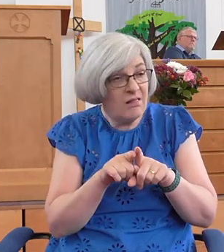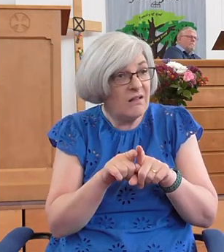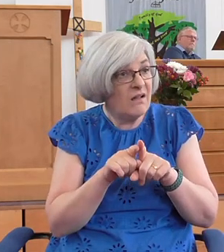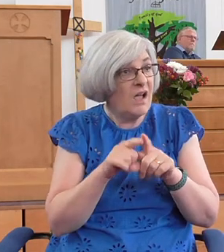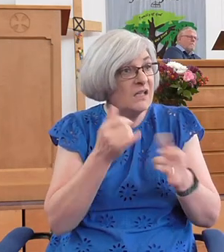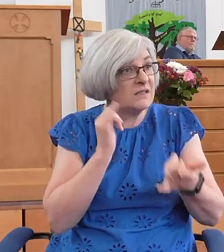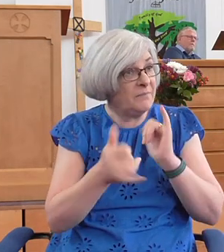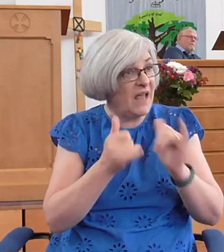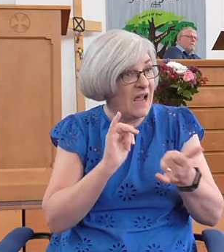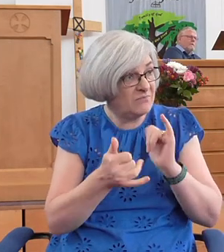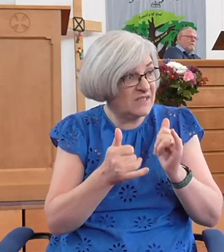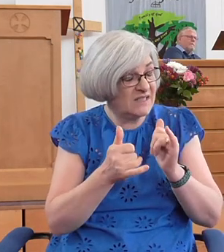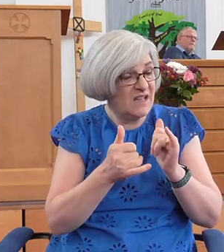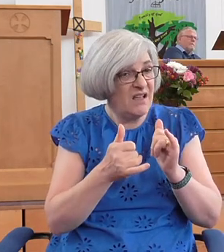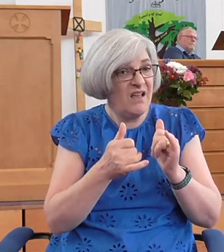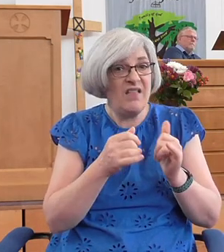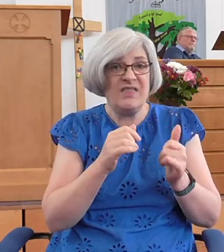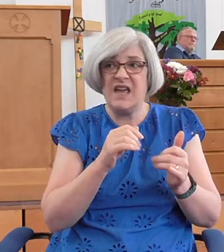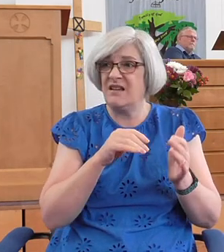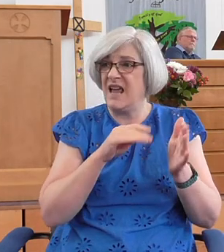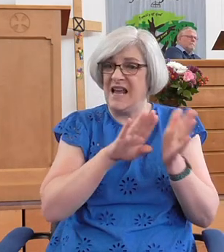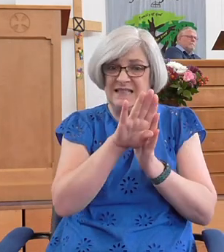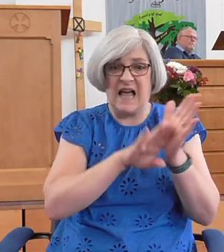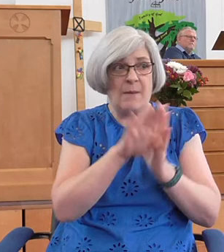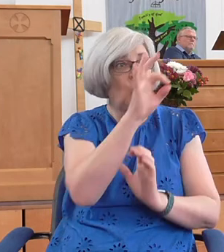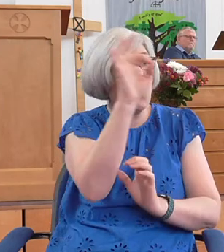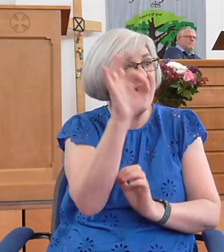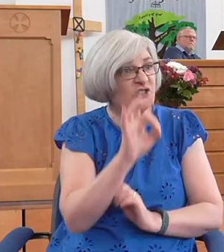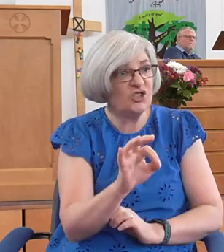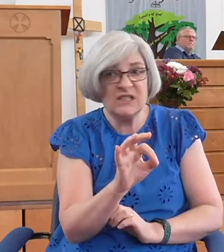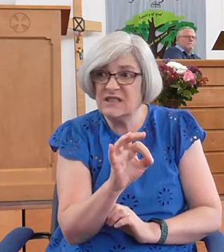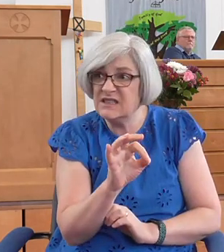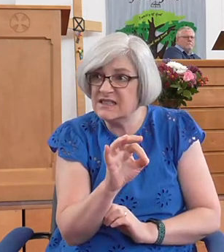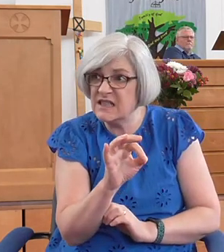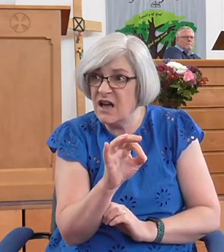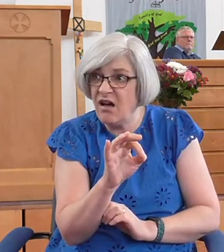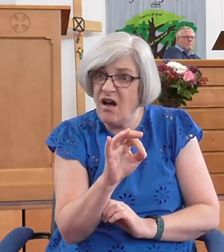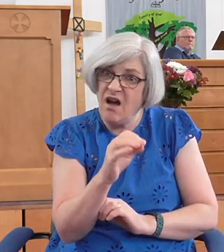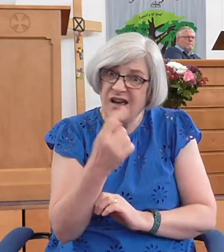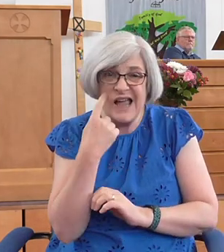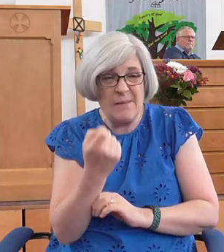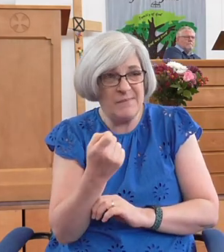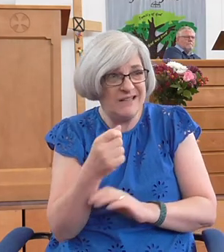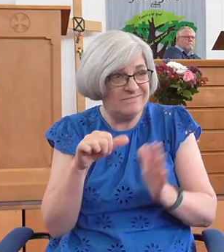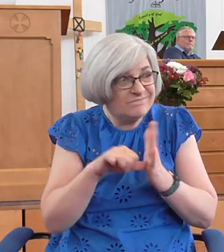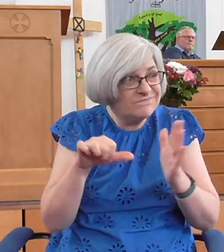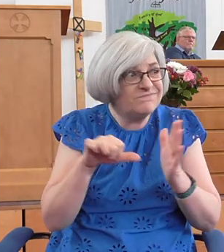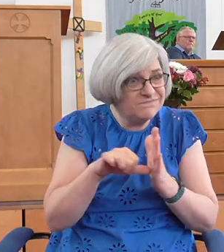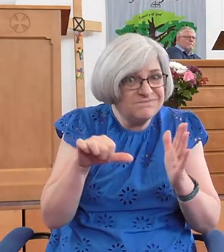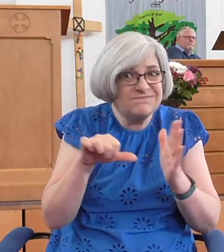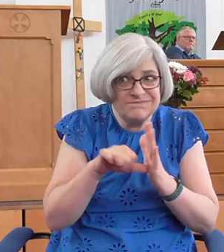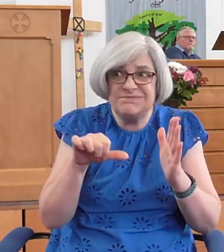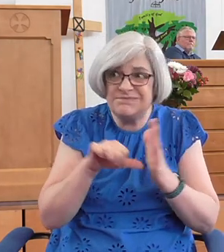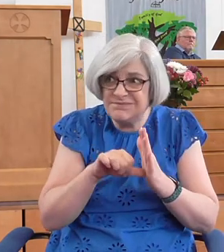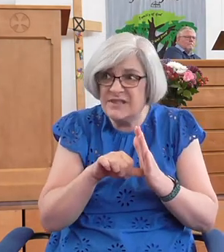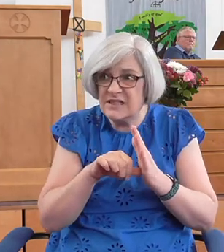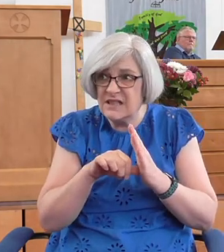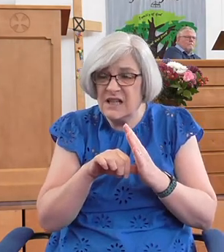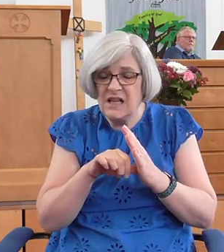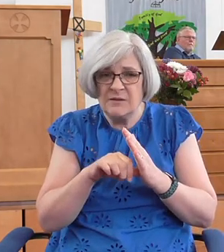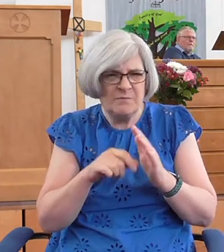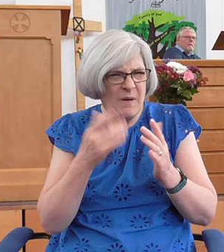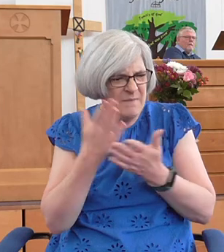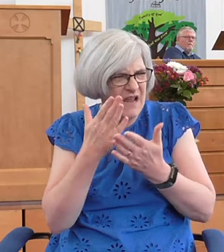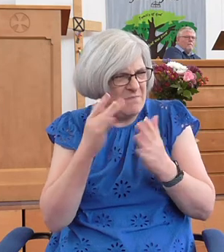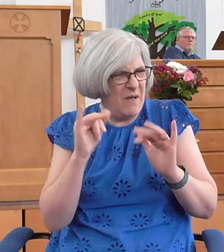who made the exam? What kind of questions there are? Are they very fair towards what you've been learning,